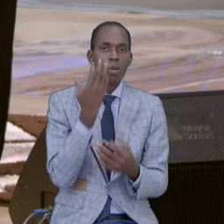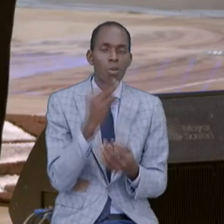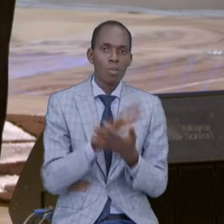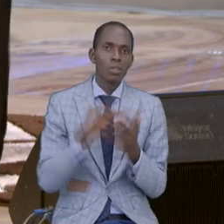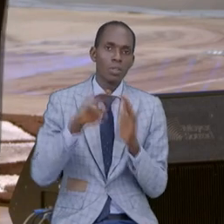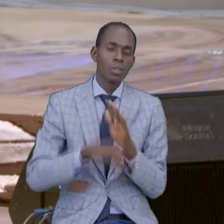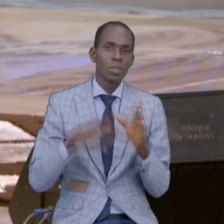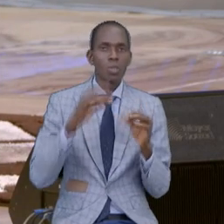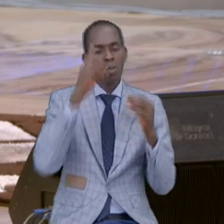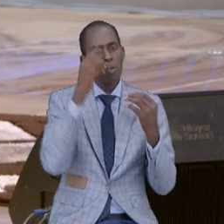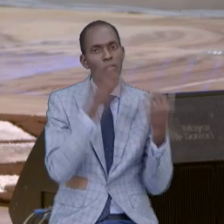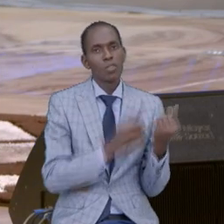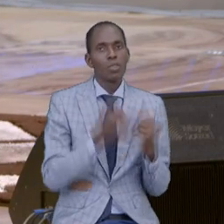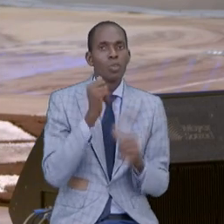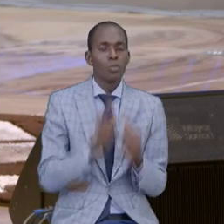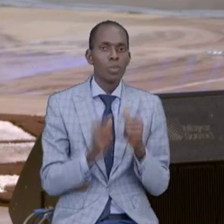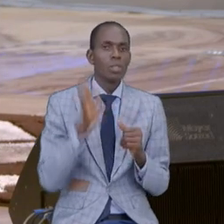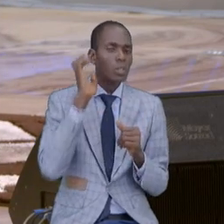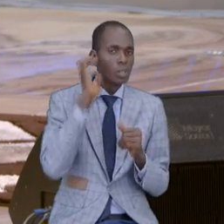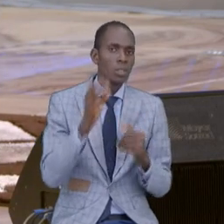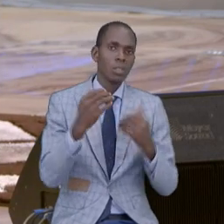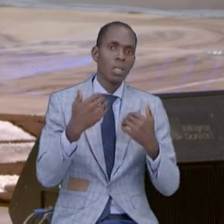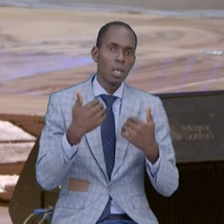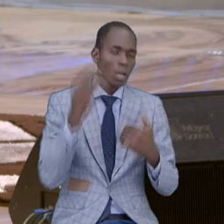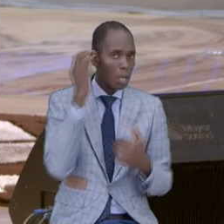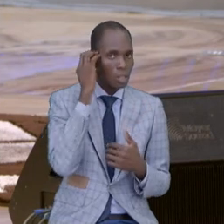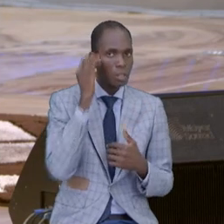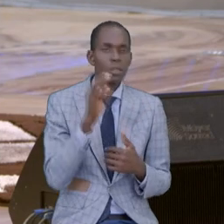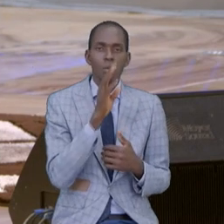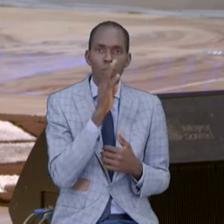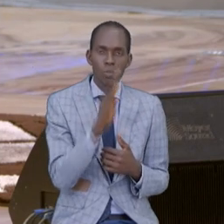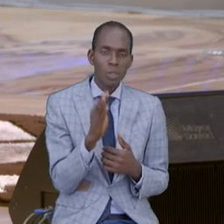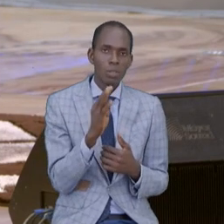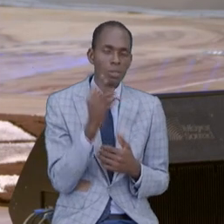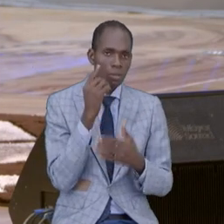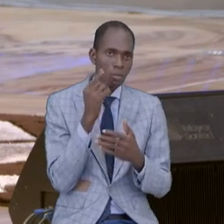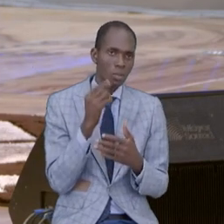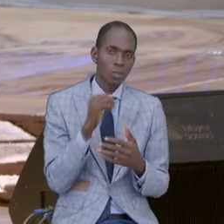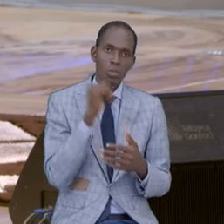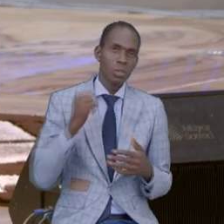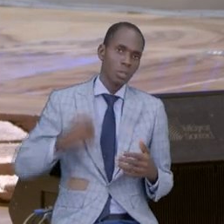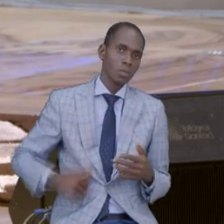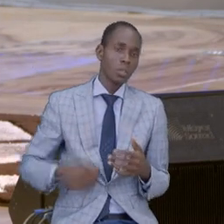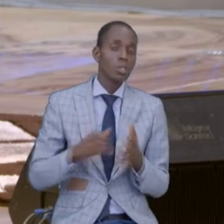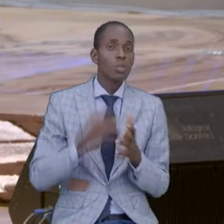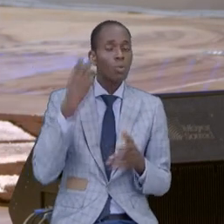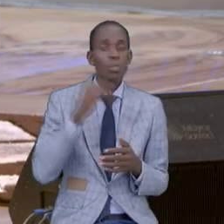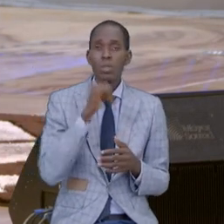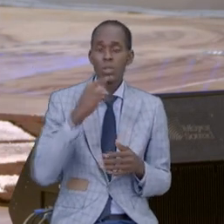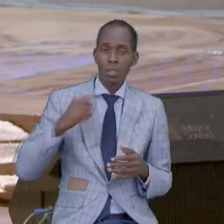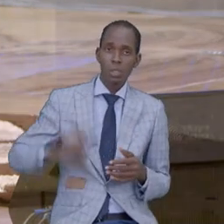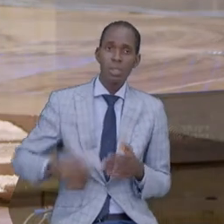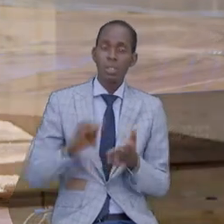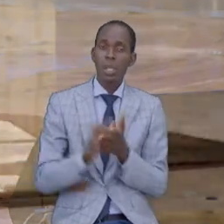faith, which he had yet being uncircumcised. It wasn't the circumcision that brought the